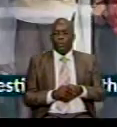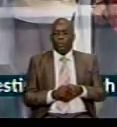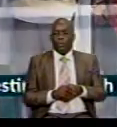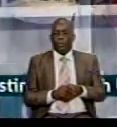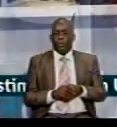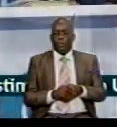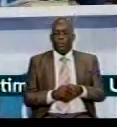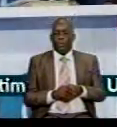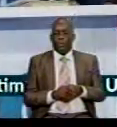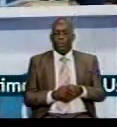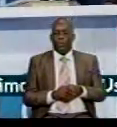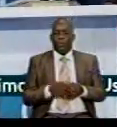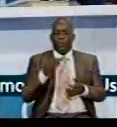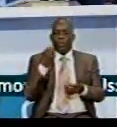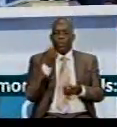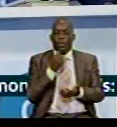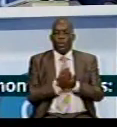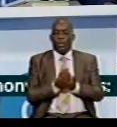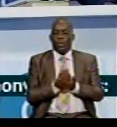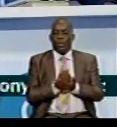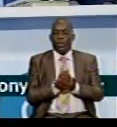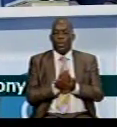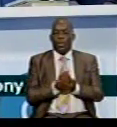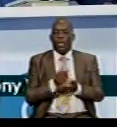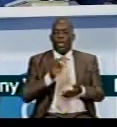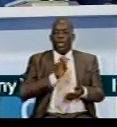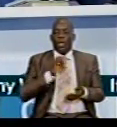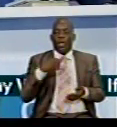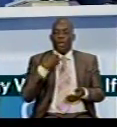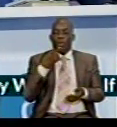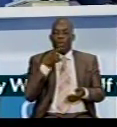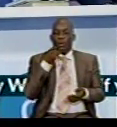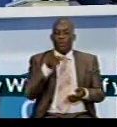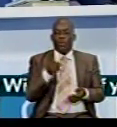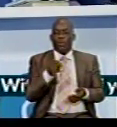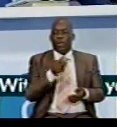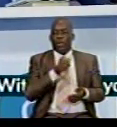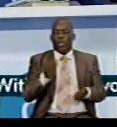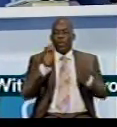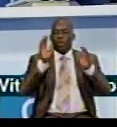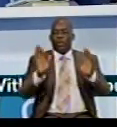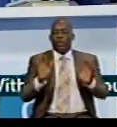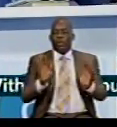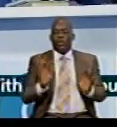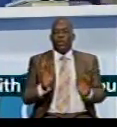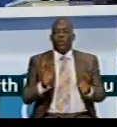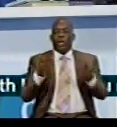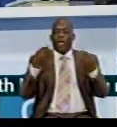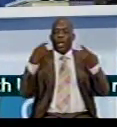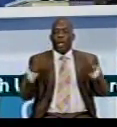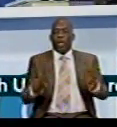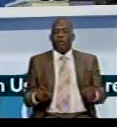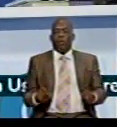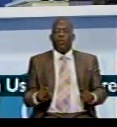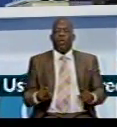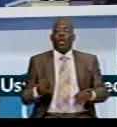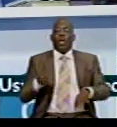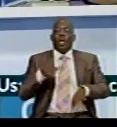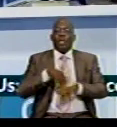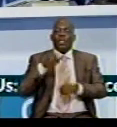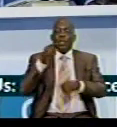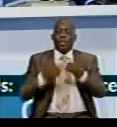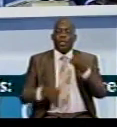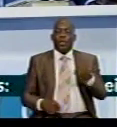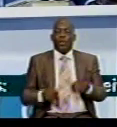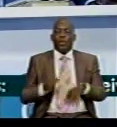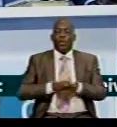Amen. I told you that on Thursday, towards the end, a miracle just happened. Je vous ai dit que jeudi, vers la fin, un miracle s'est produit.